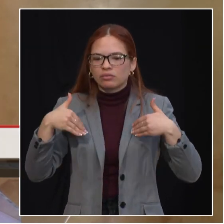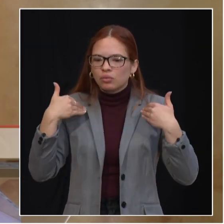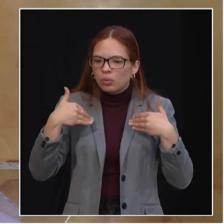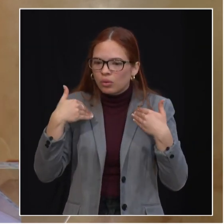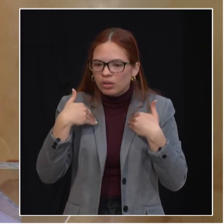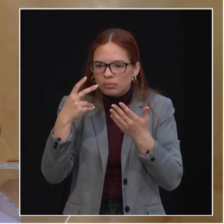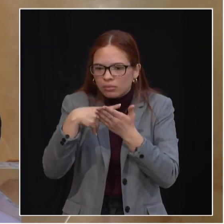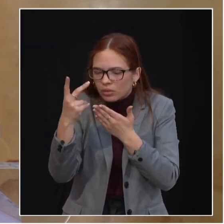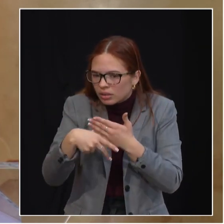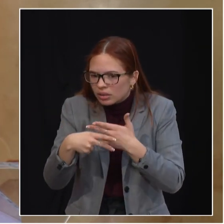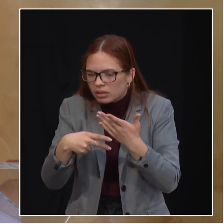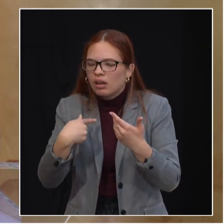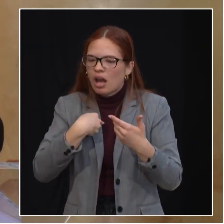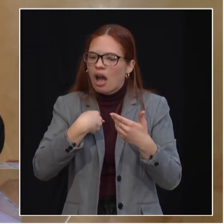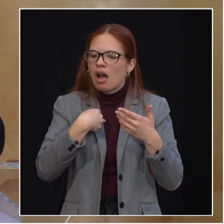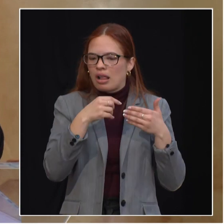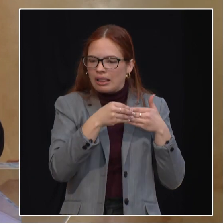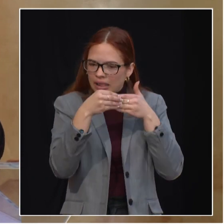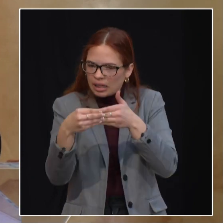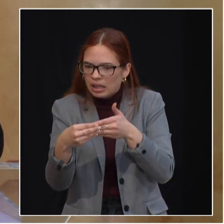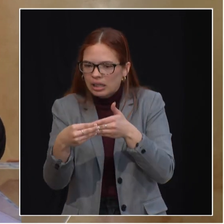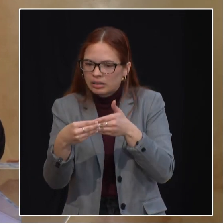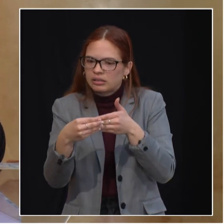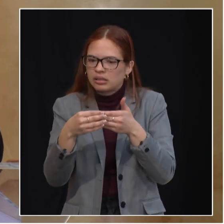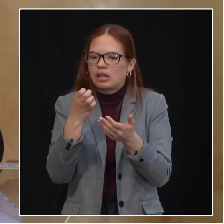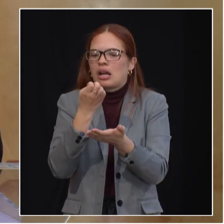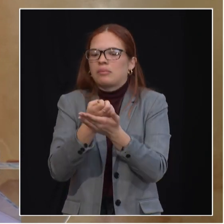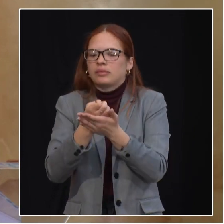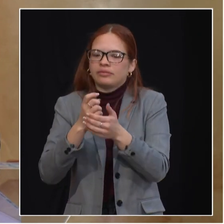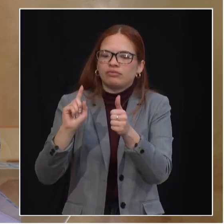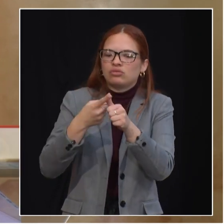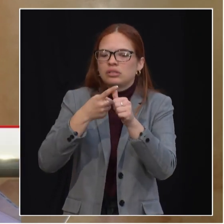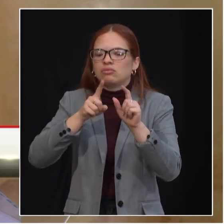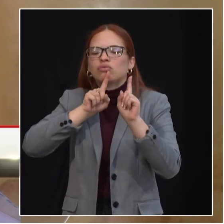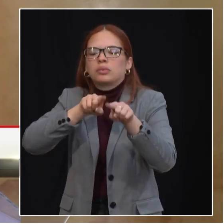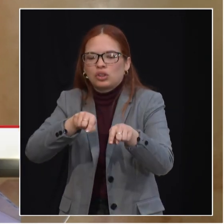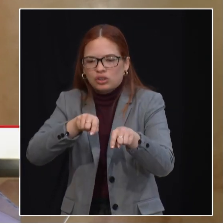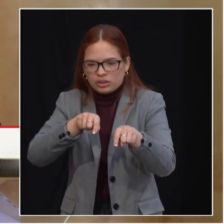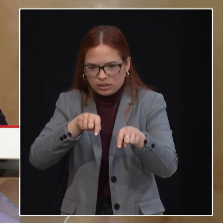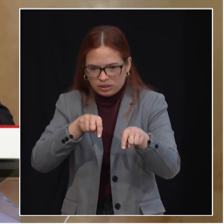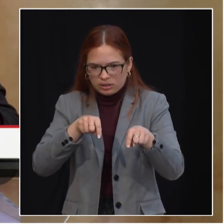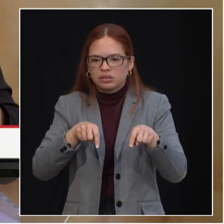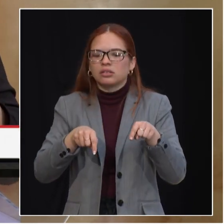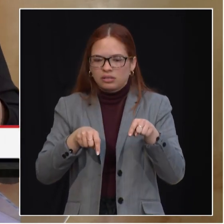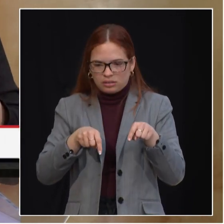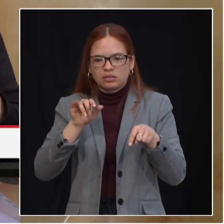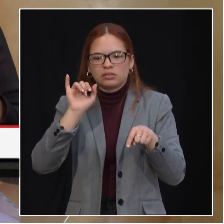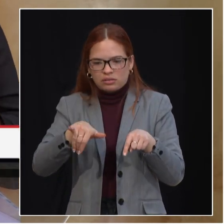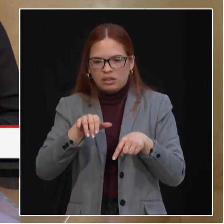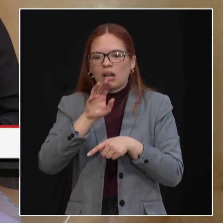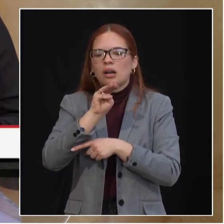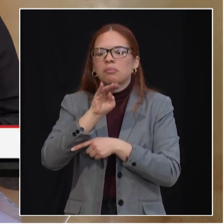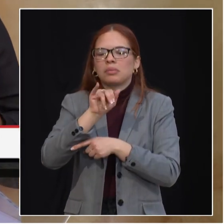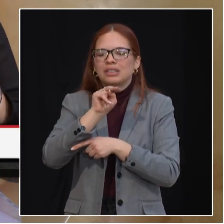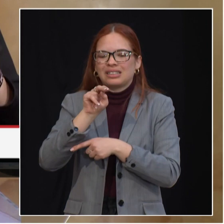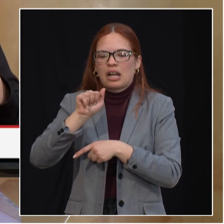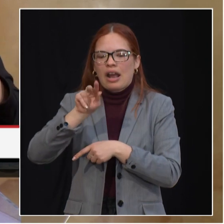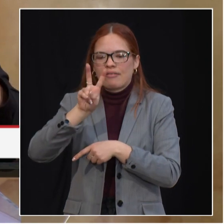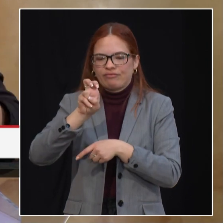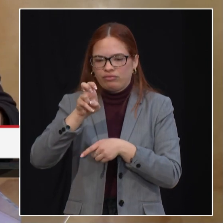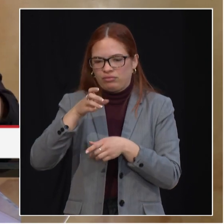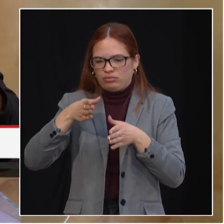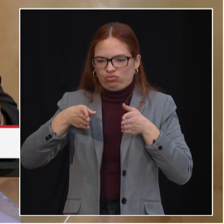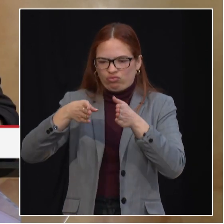first responders, many of which are at Minnesota Avenue, and we have a very complex